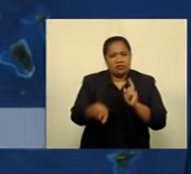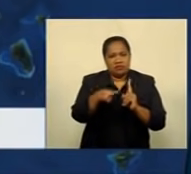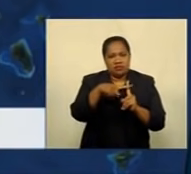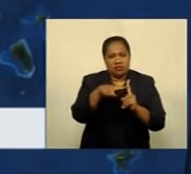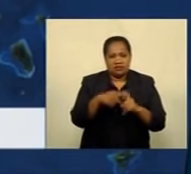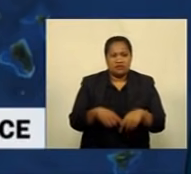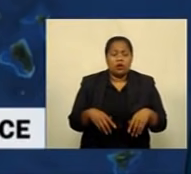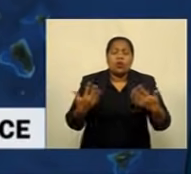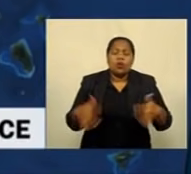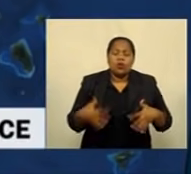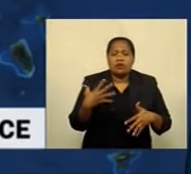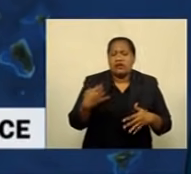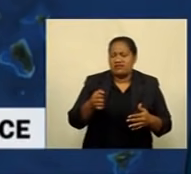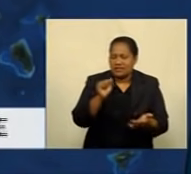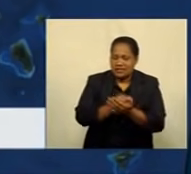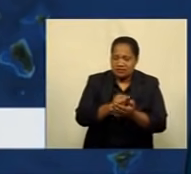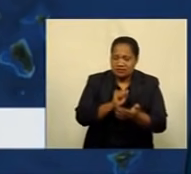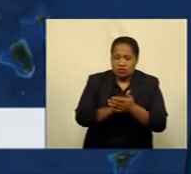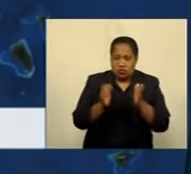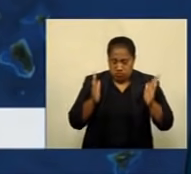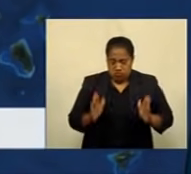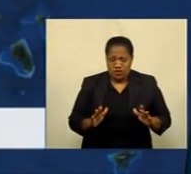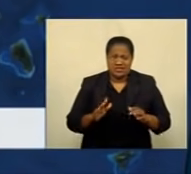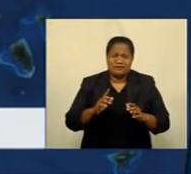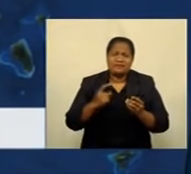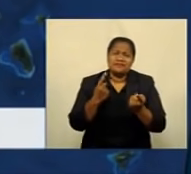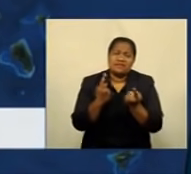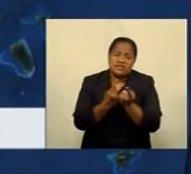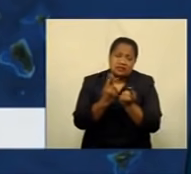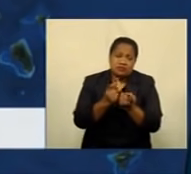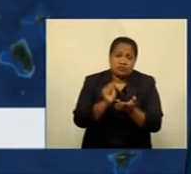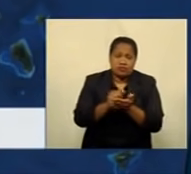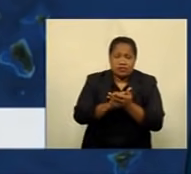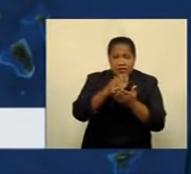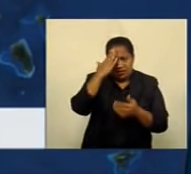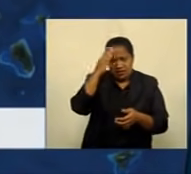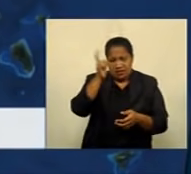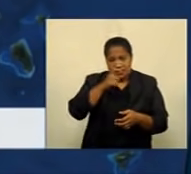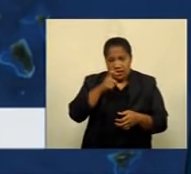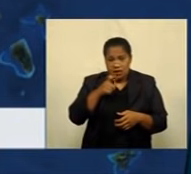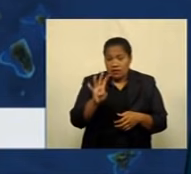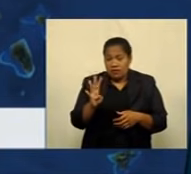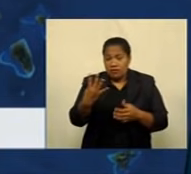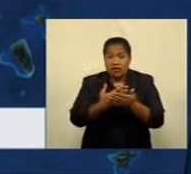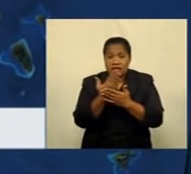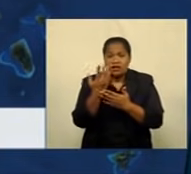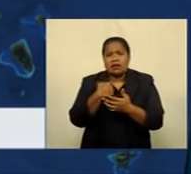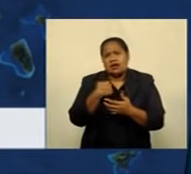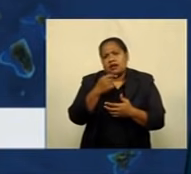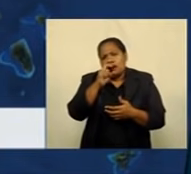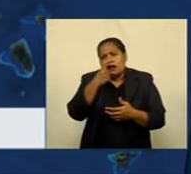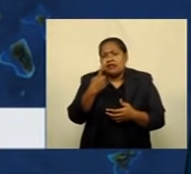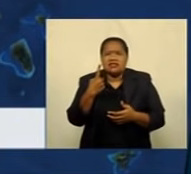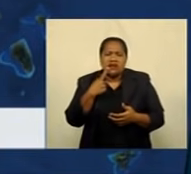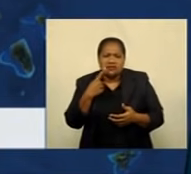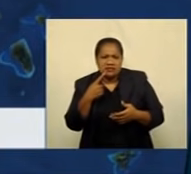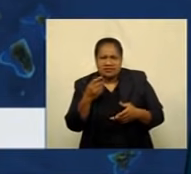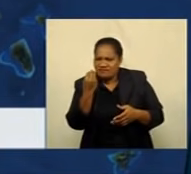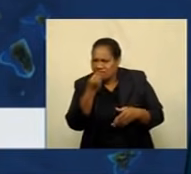ache, severe headaches, and then by the fourth day I had lost my sense of smell and taste, and